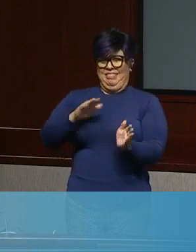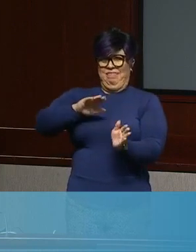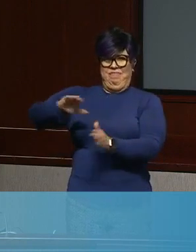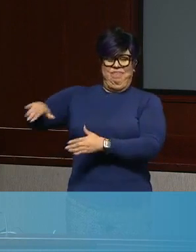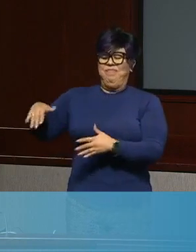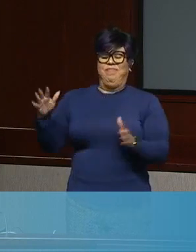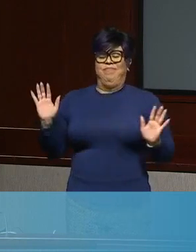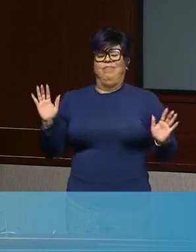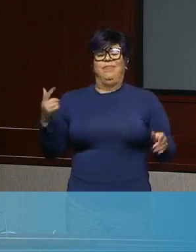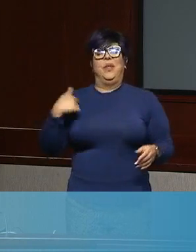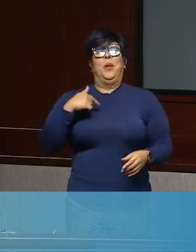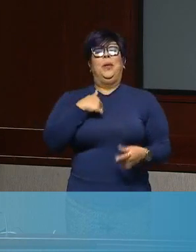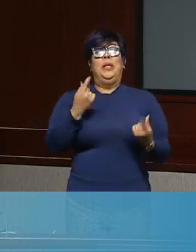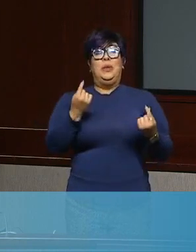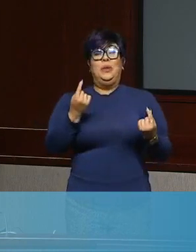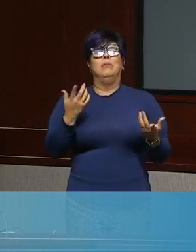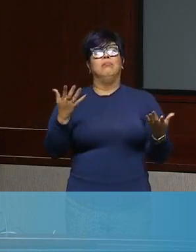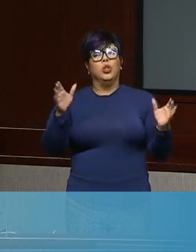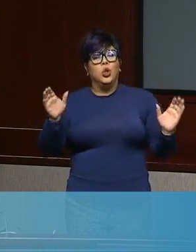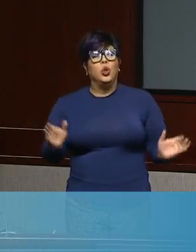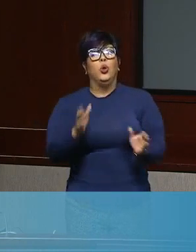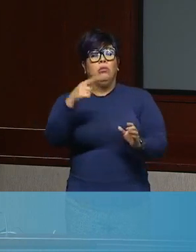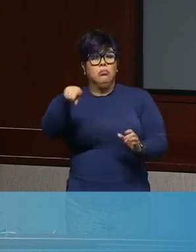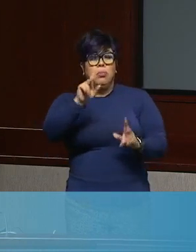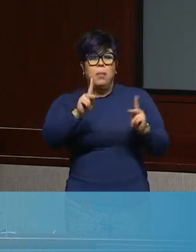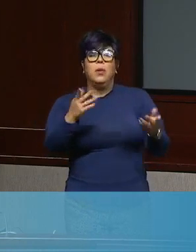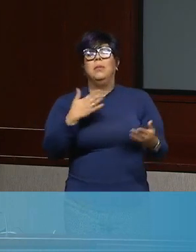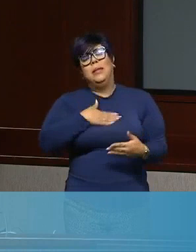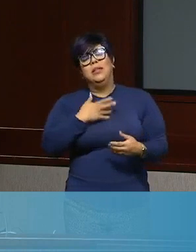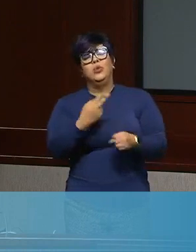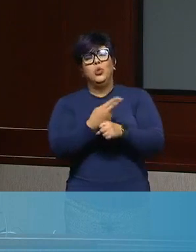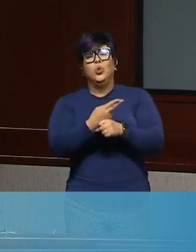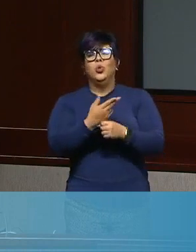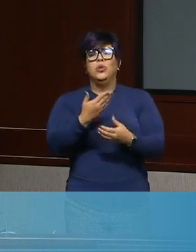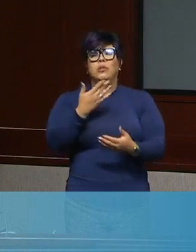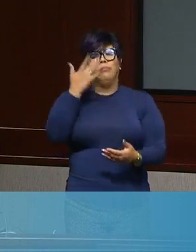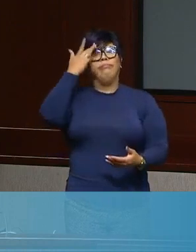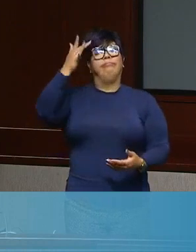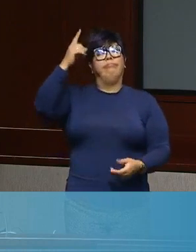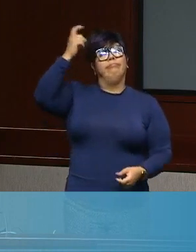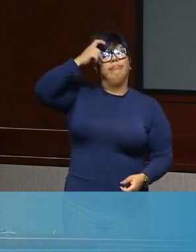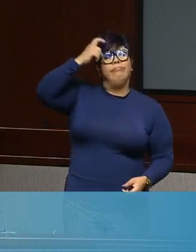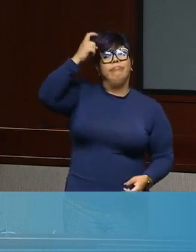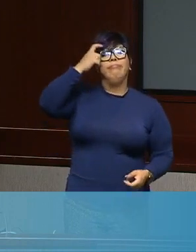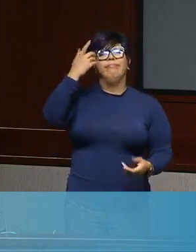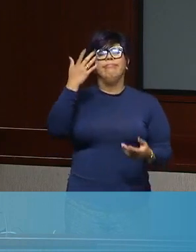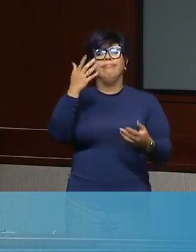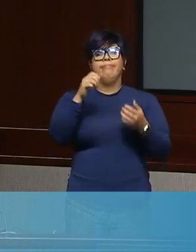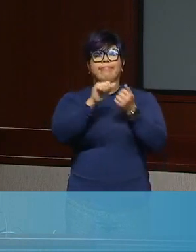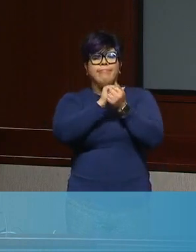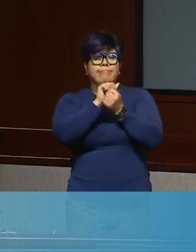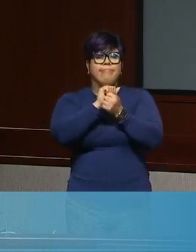to use good judgment, use good and practice good public health